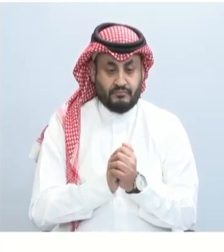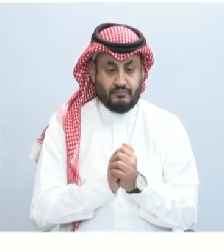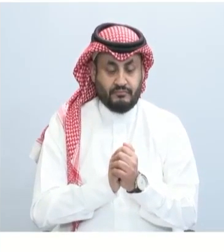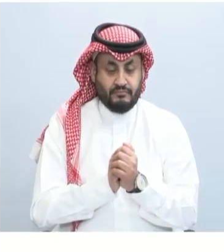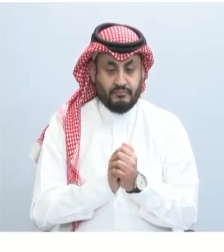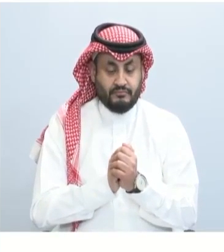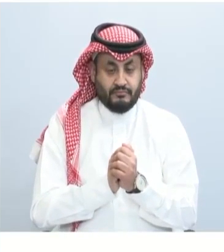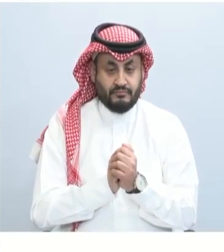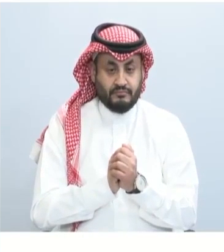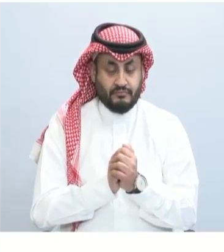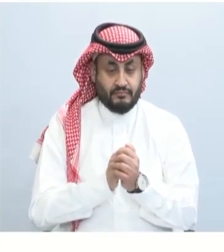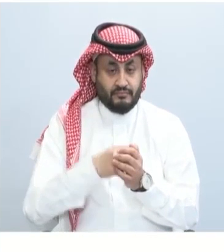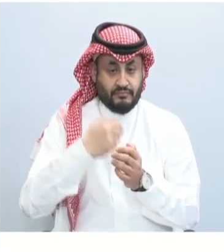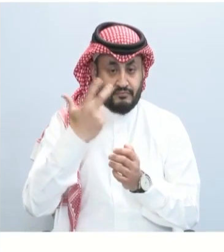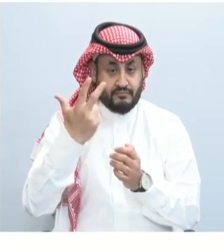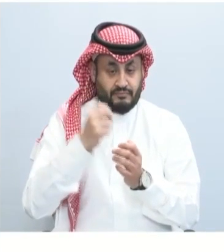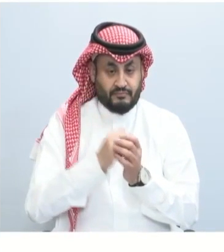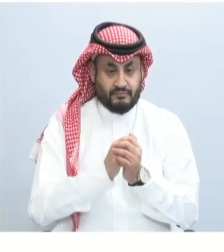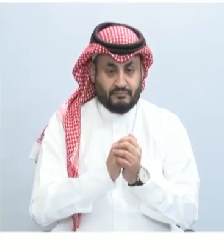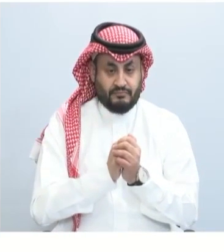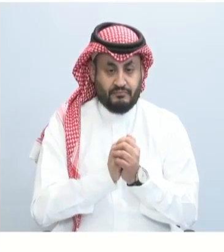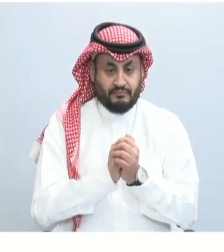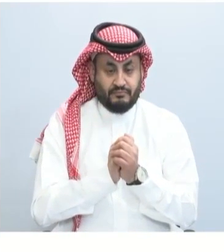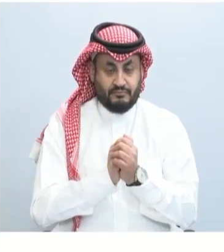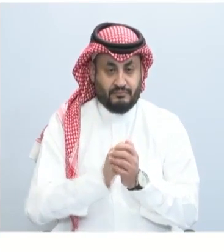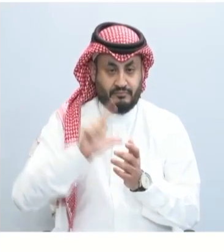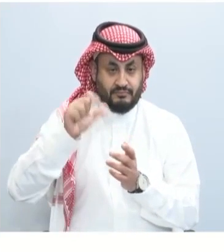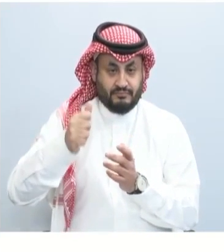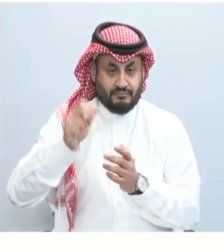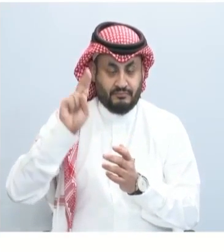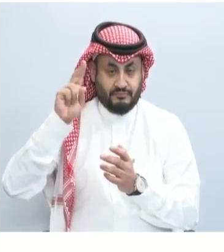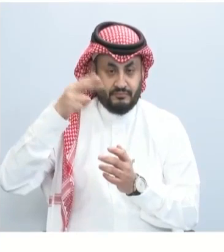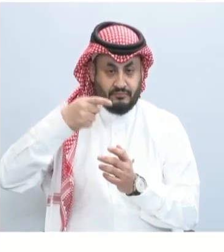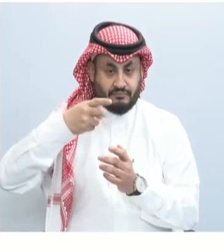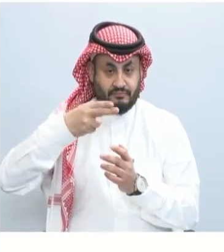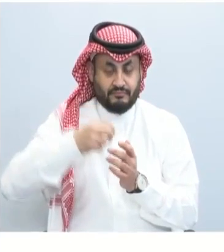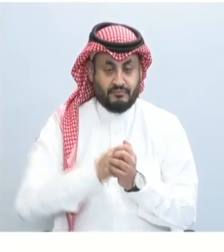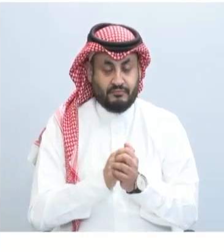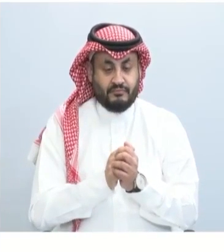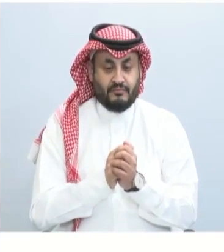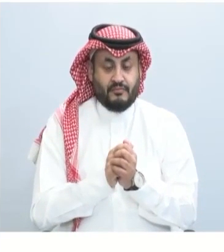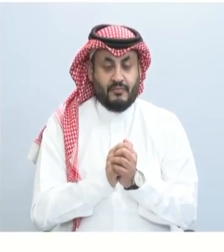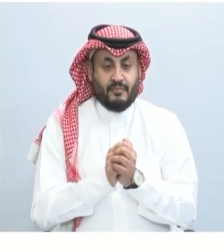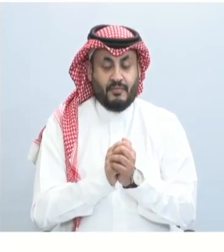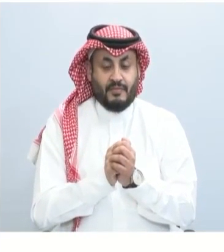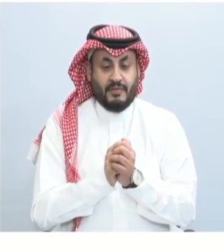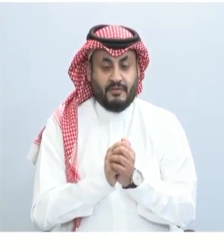Fawn. And the third one, laugh. Laugh.